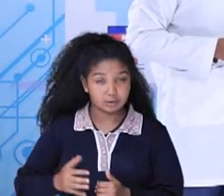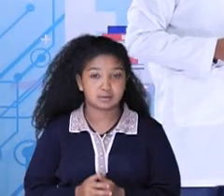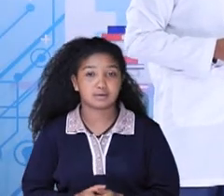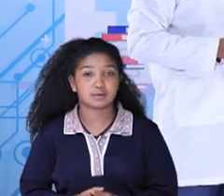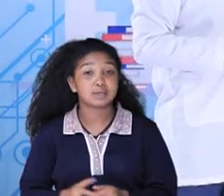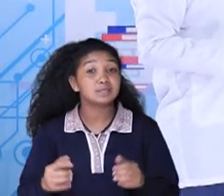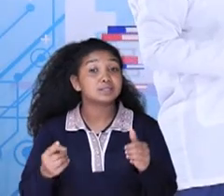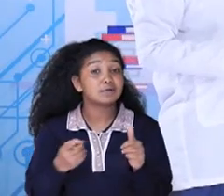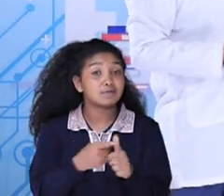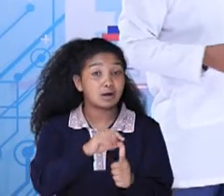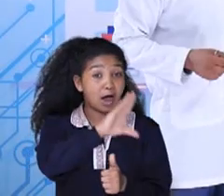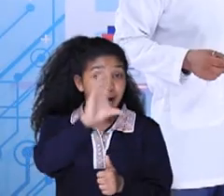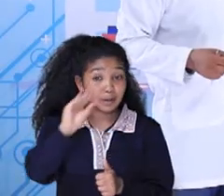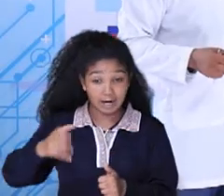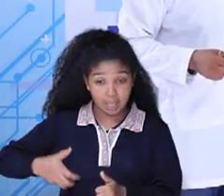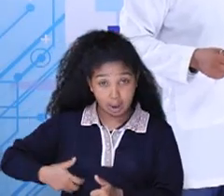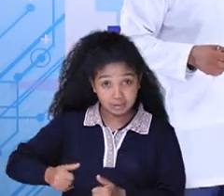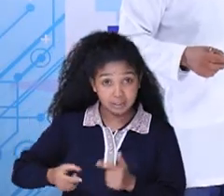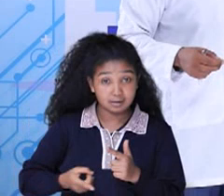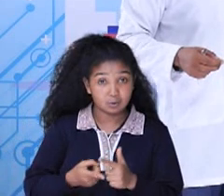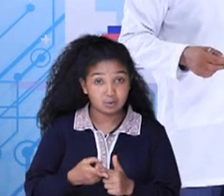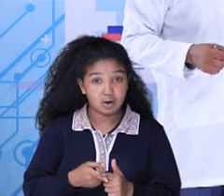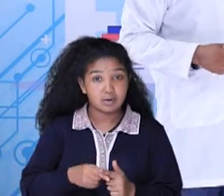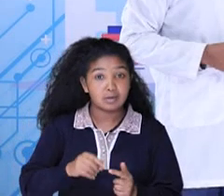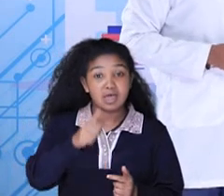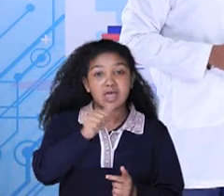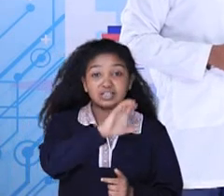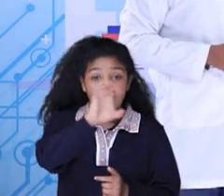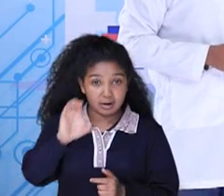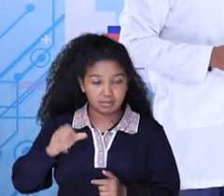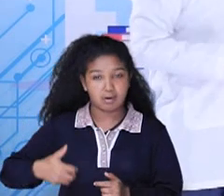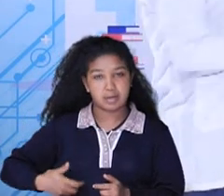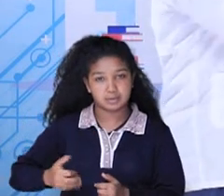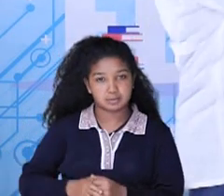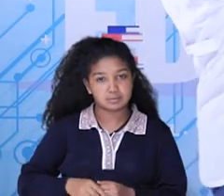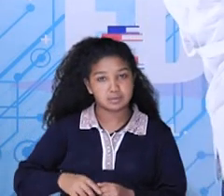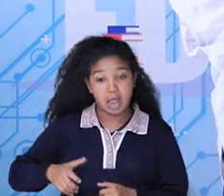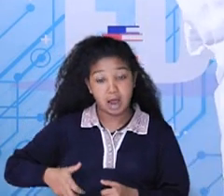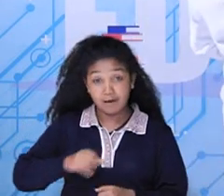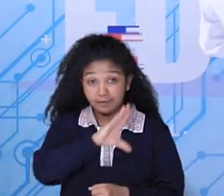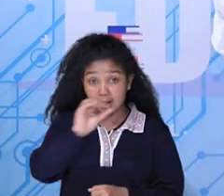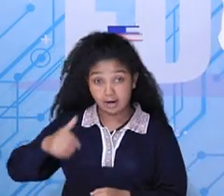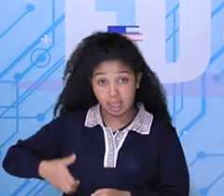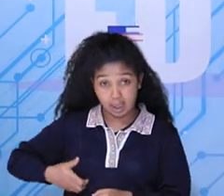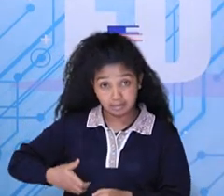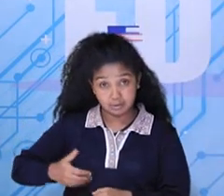apes, an African ape and Asian ape. African ape